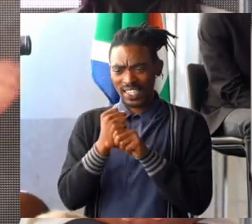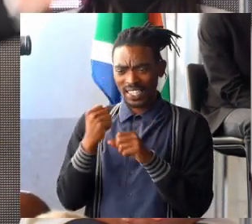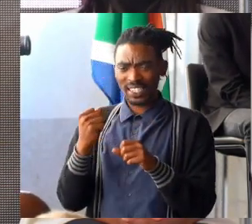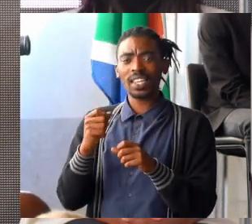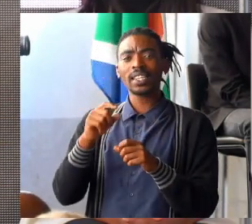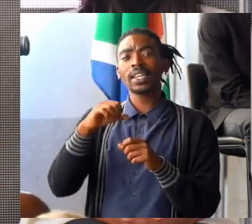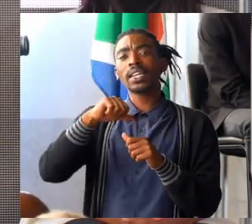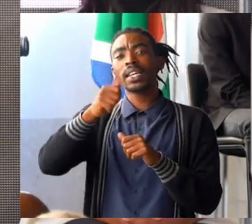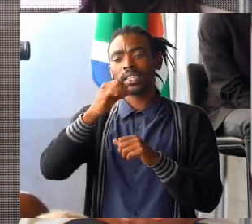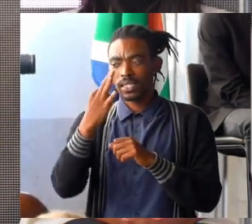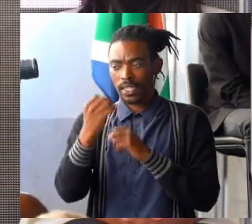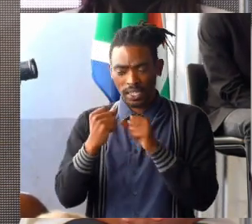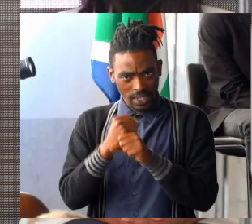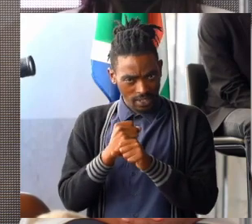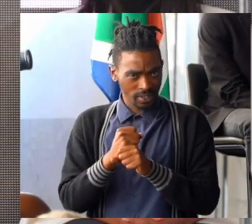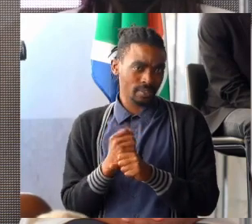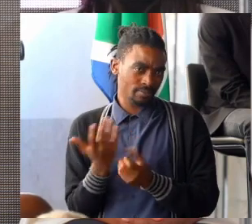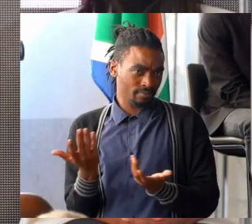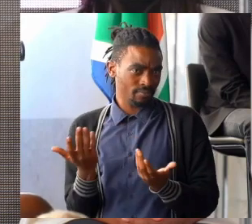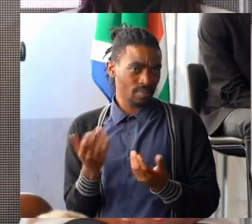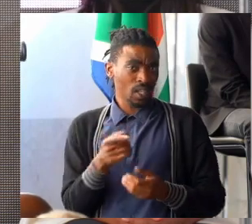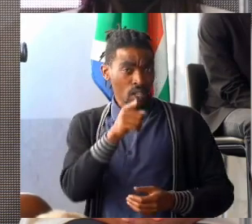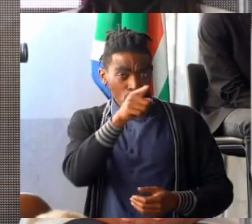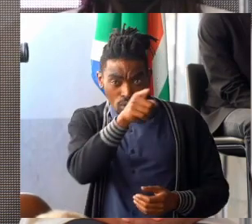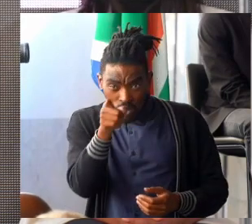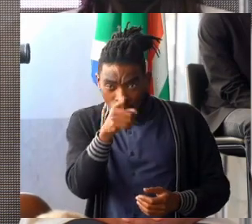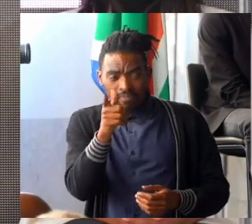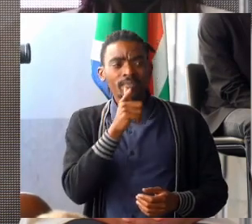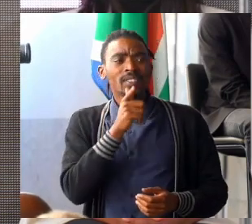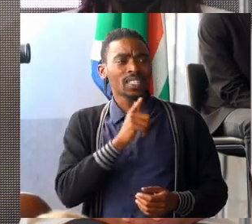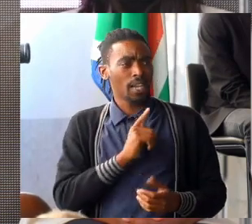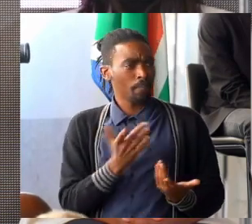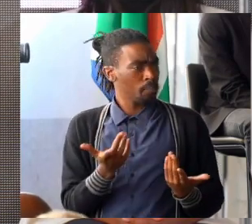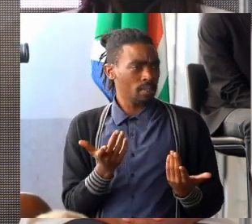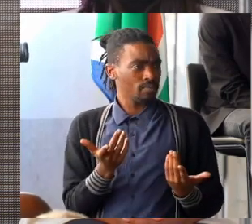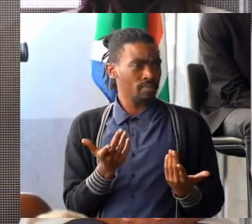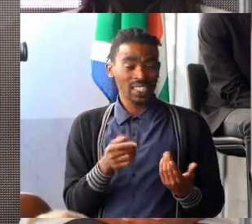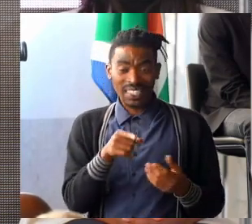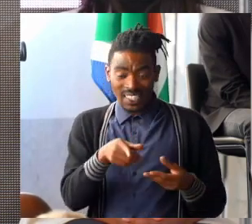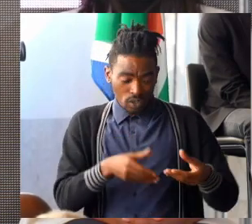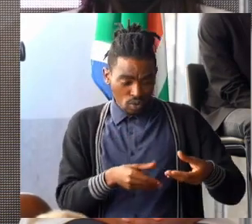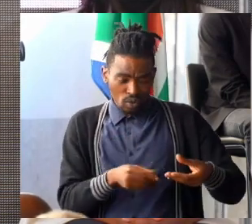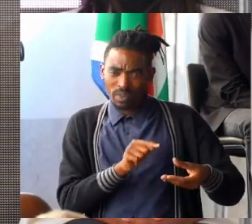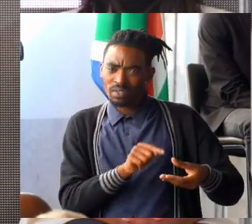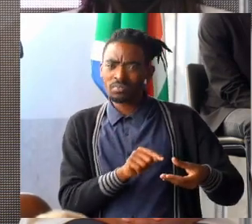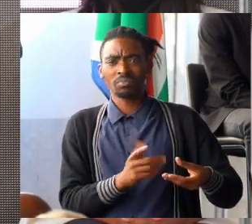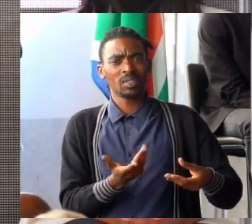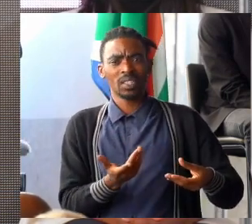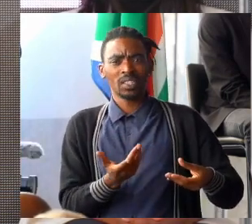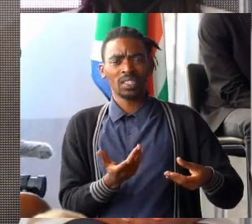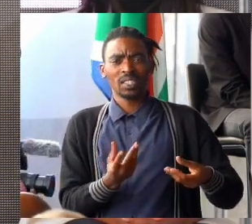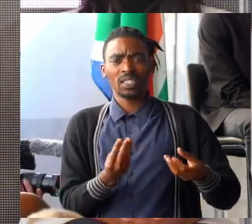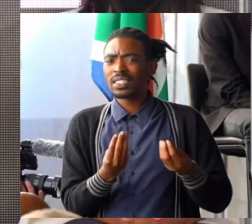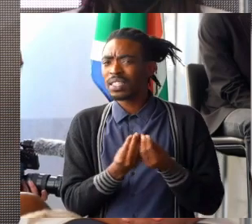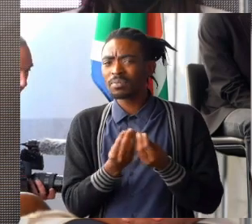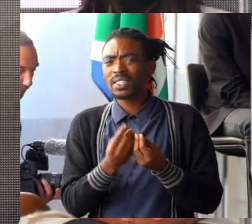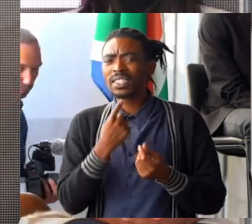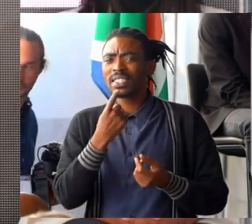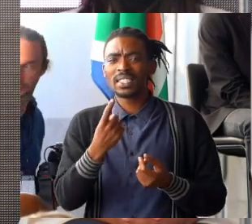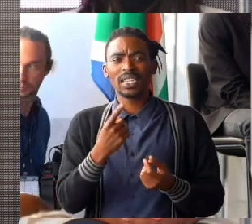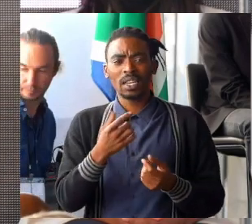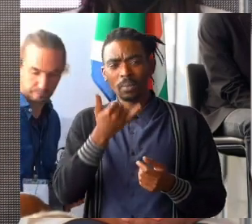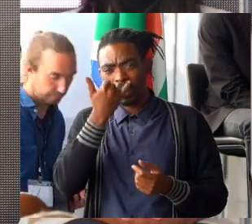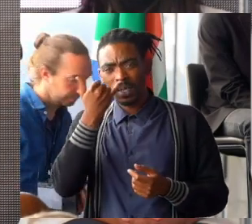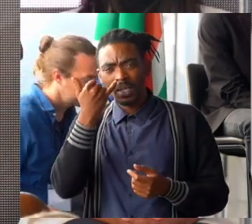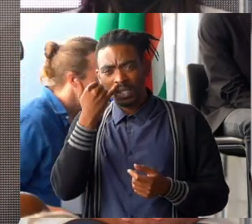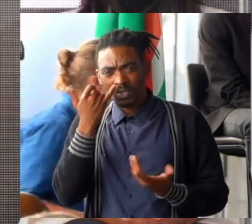next 3 years. There's a six-year picture. You tell me where in any of those documents there is anything said about the drugs pandemic in